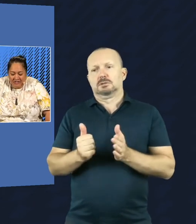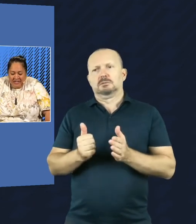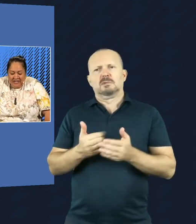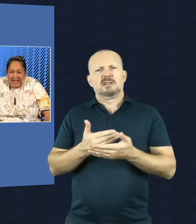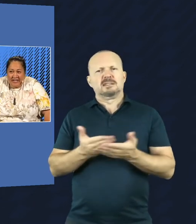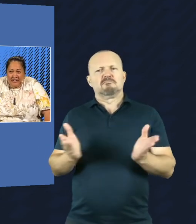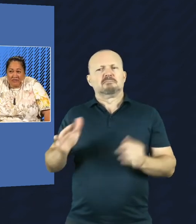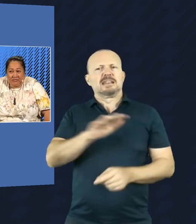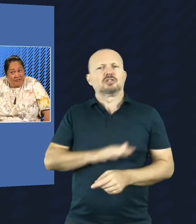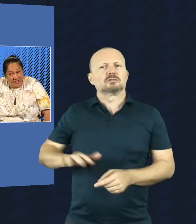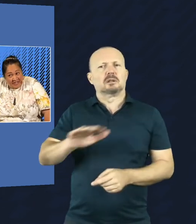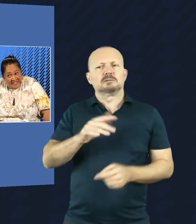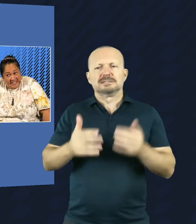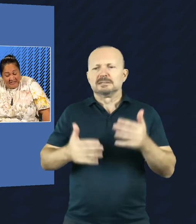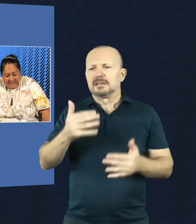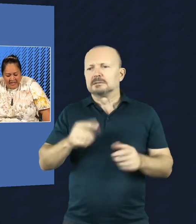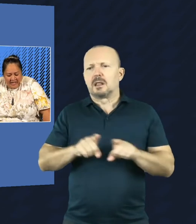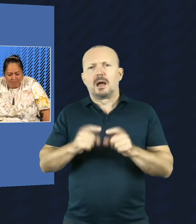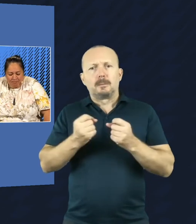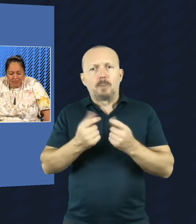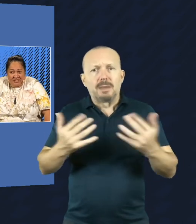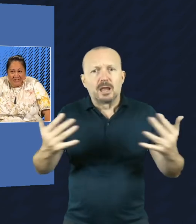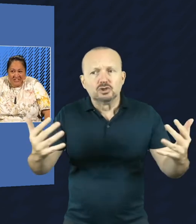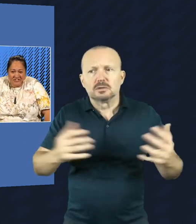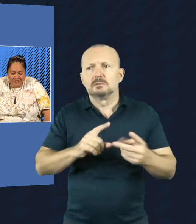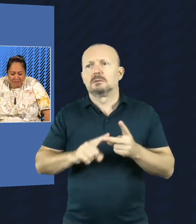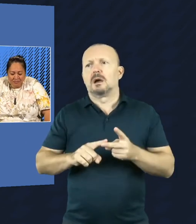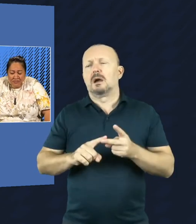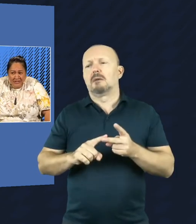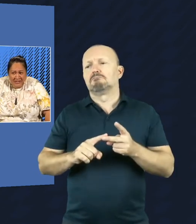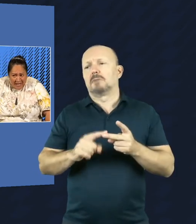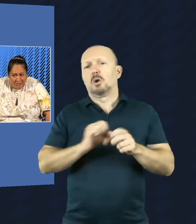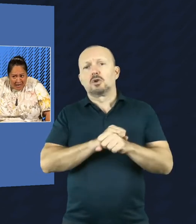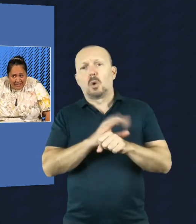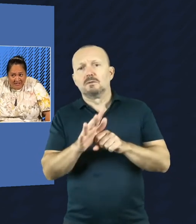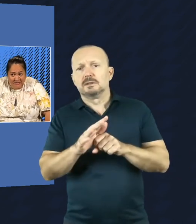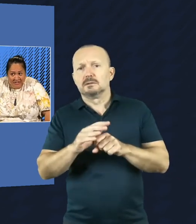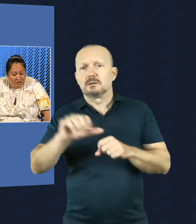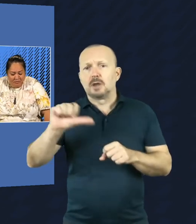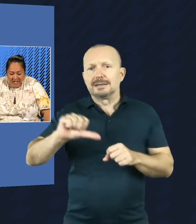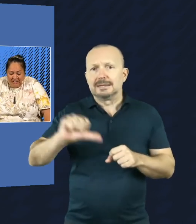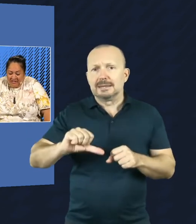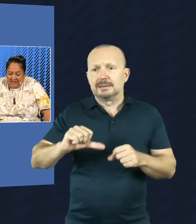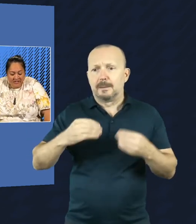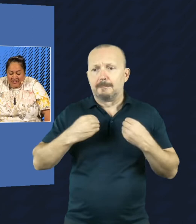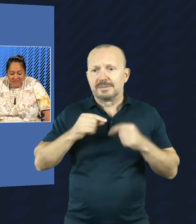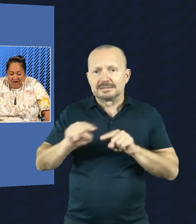population and COVID-19, businesses, the labour market, the